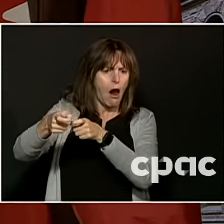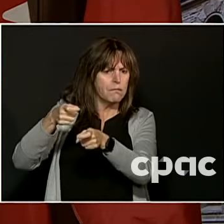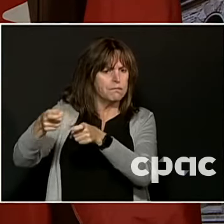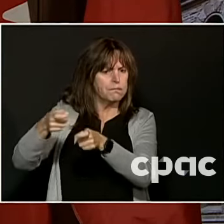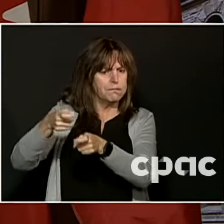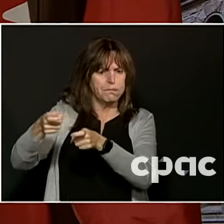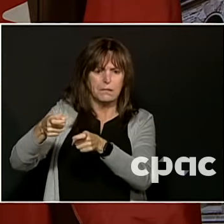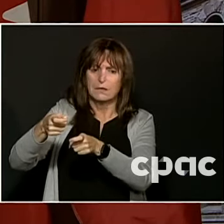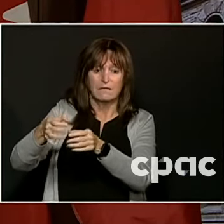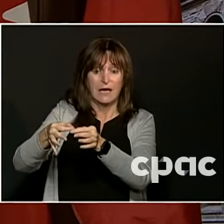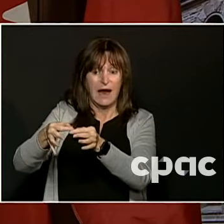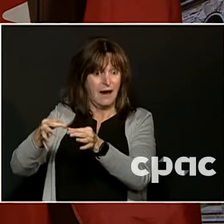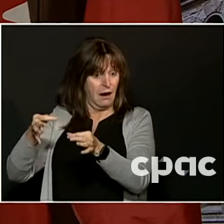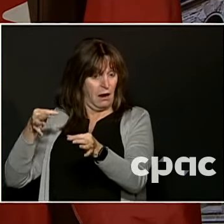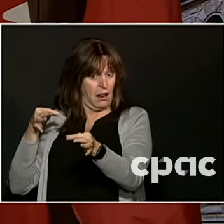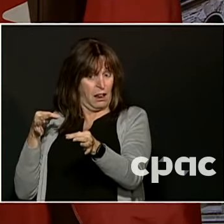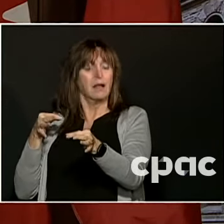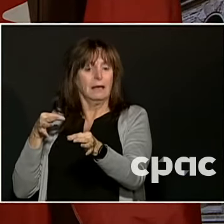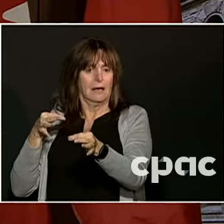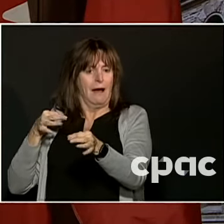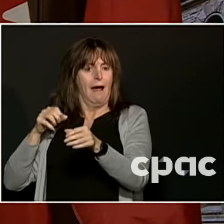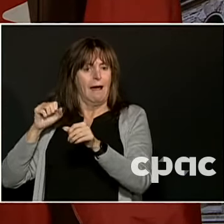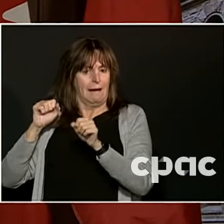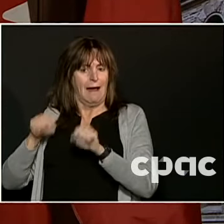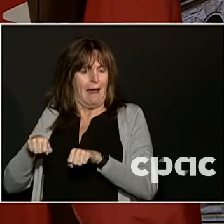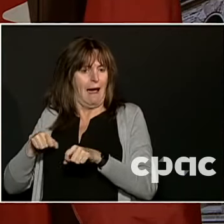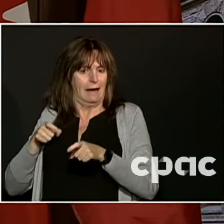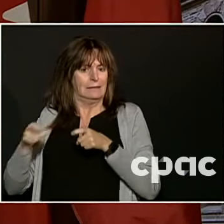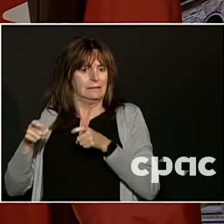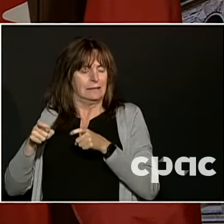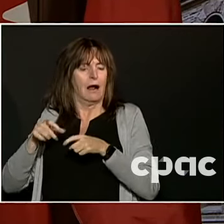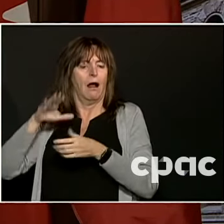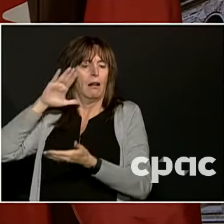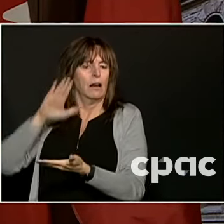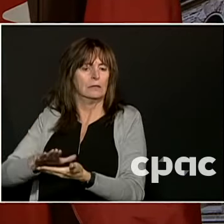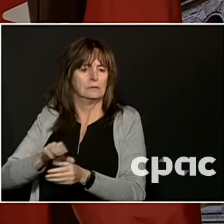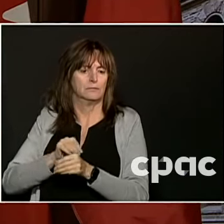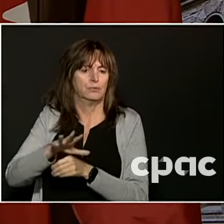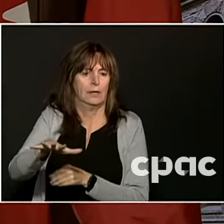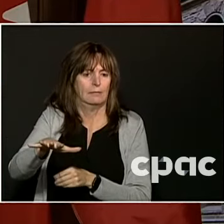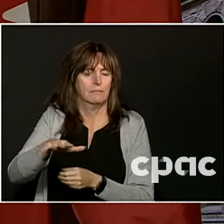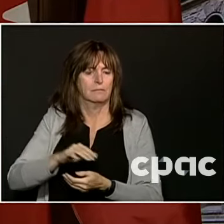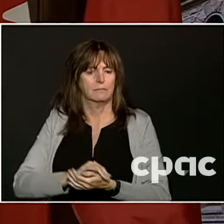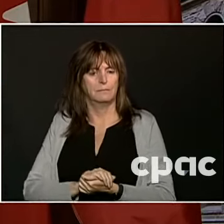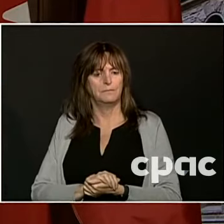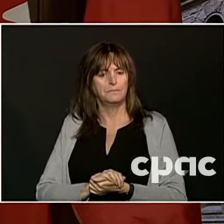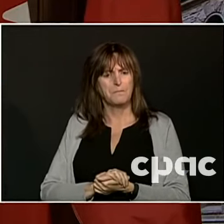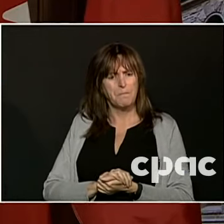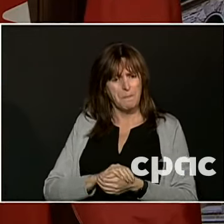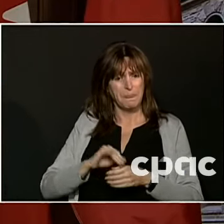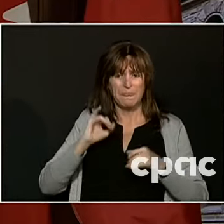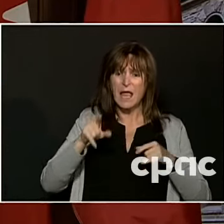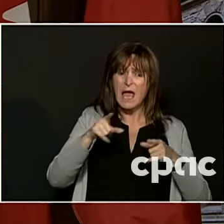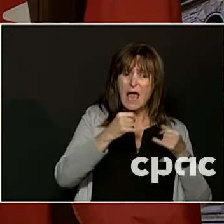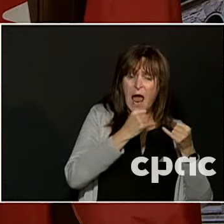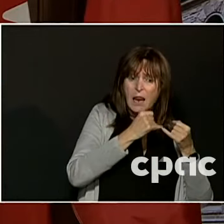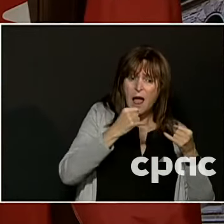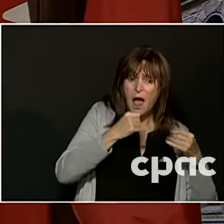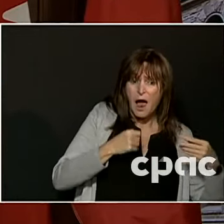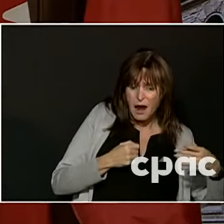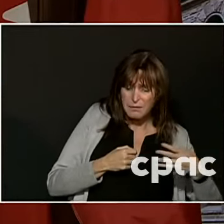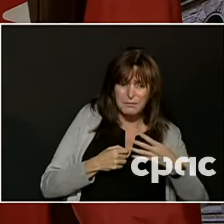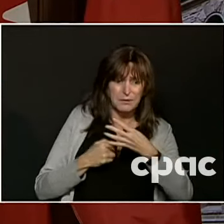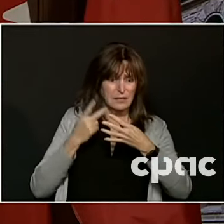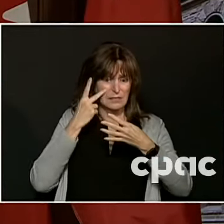What you can see if you go on to the next slide is where Ontario would sit compared to these jurisdictions. This is a bit of a